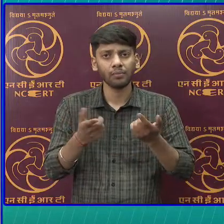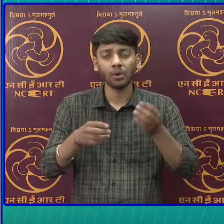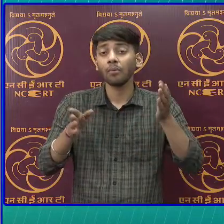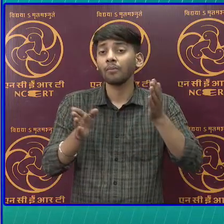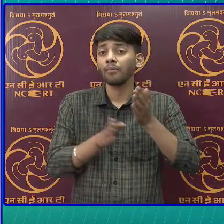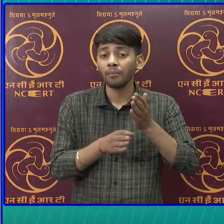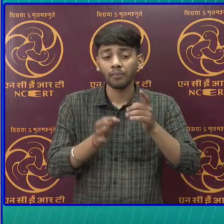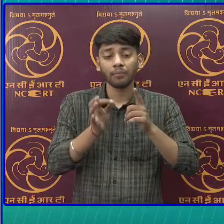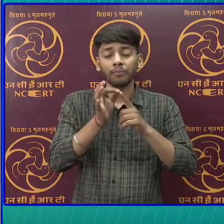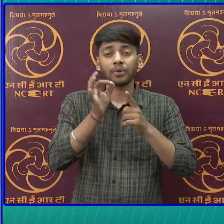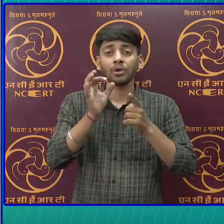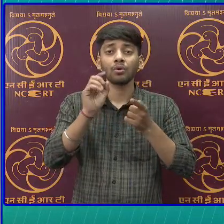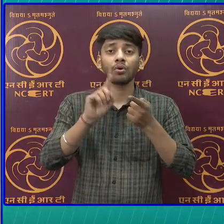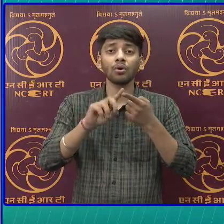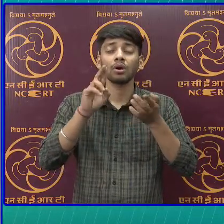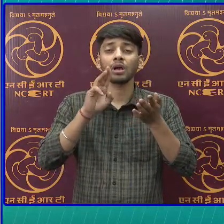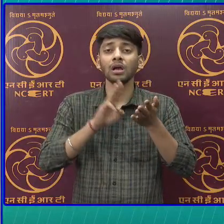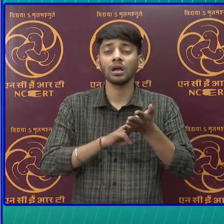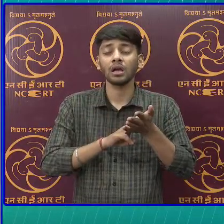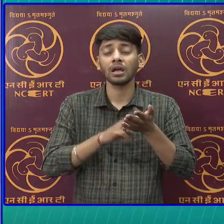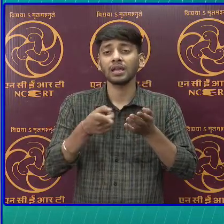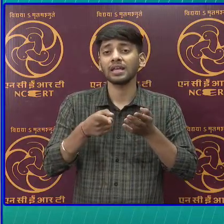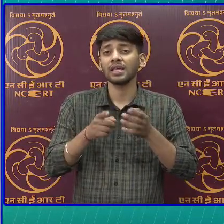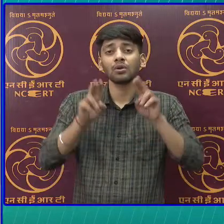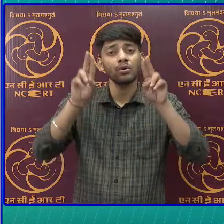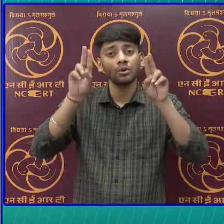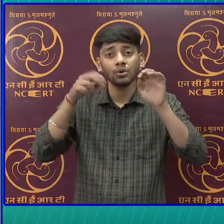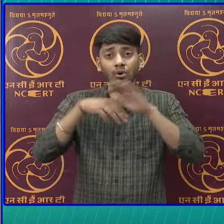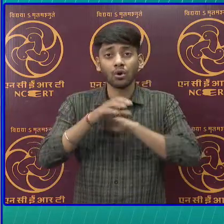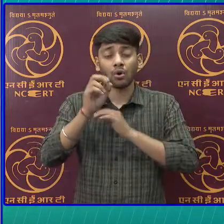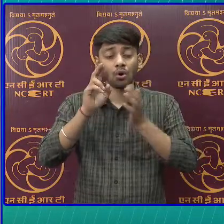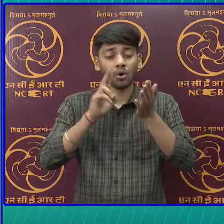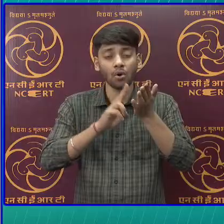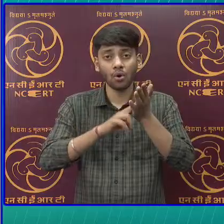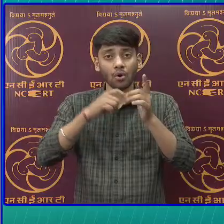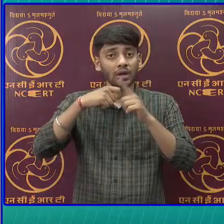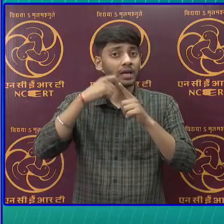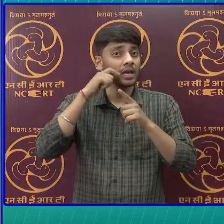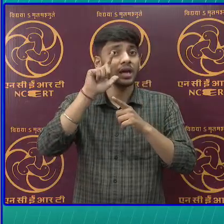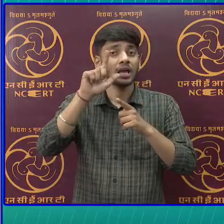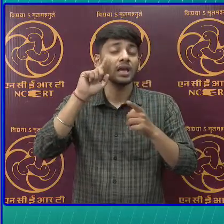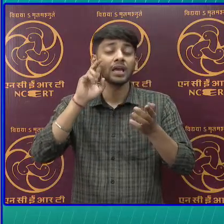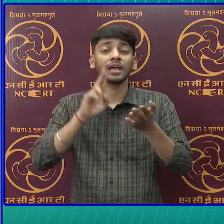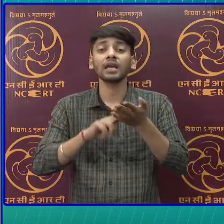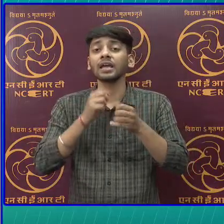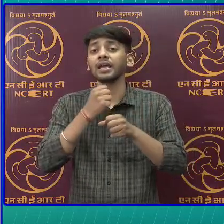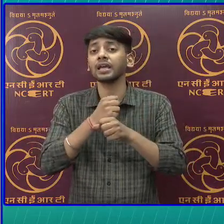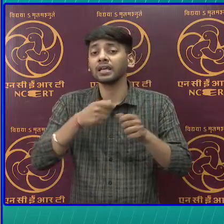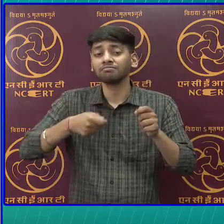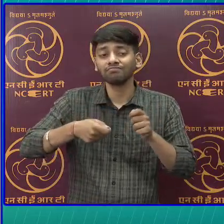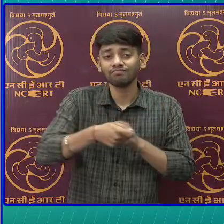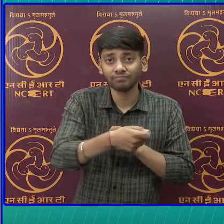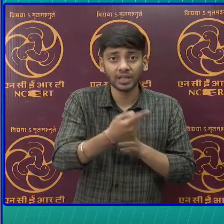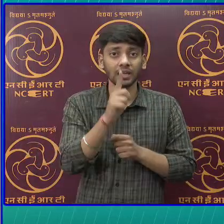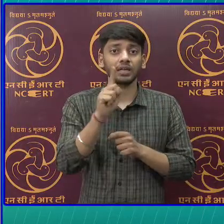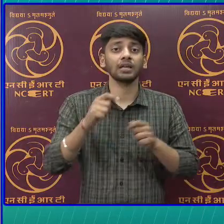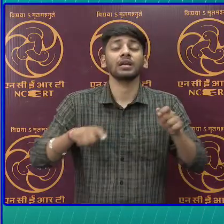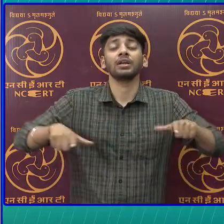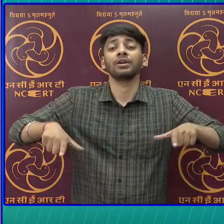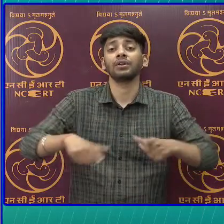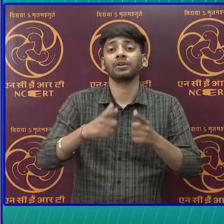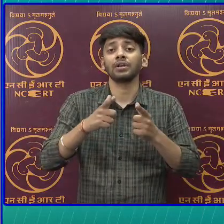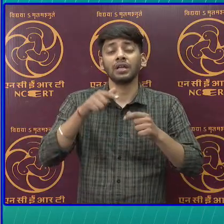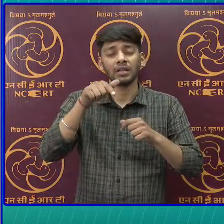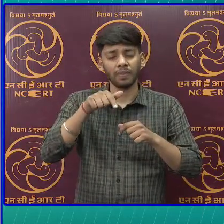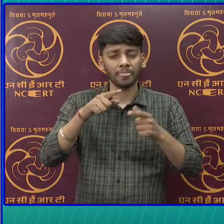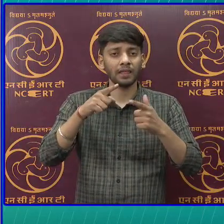and as you said, it is entitled as On Killing a Tree. Poet of this poem is